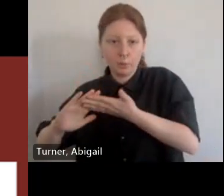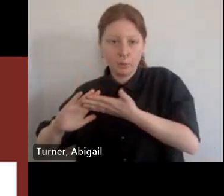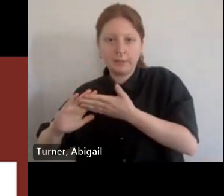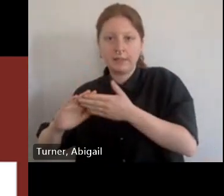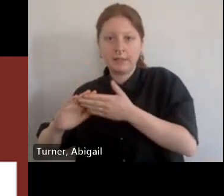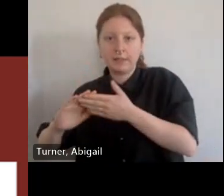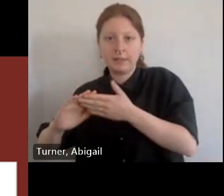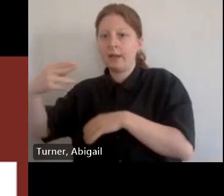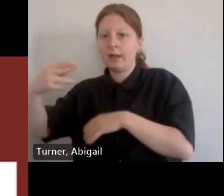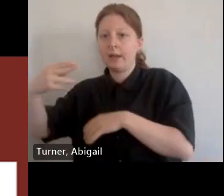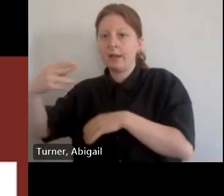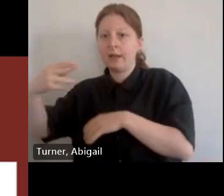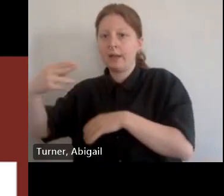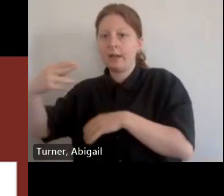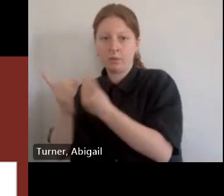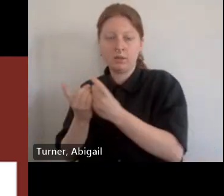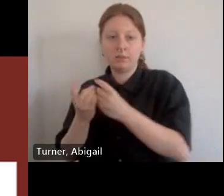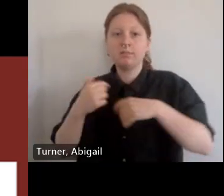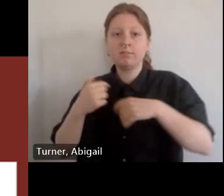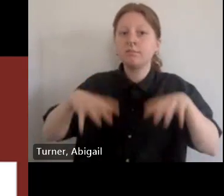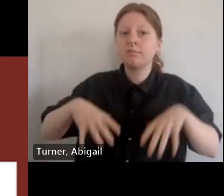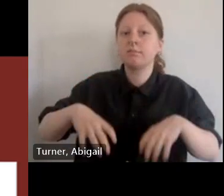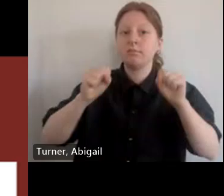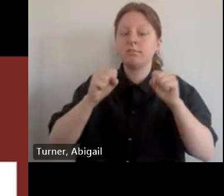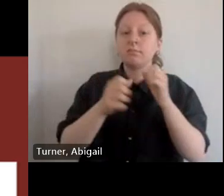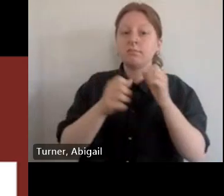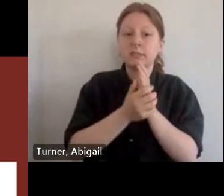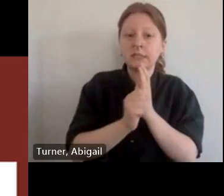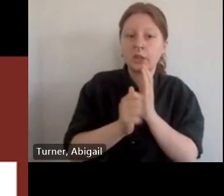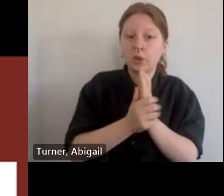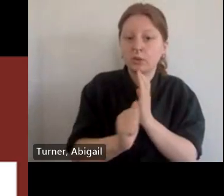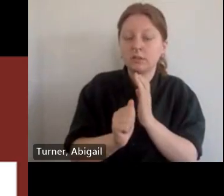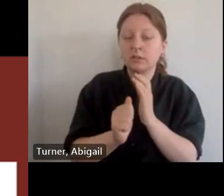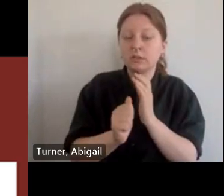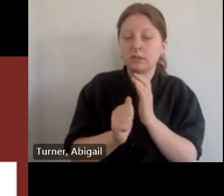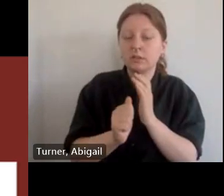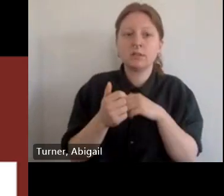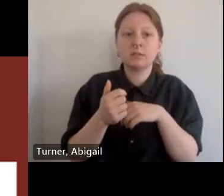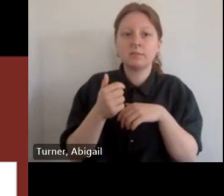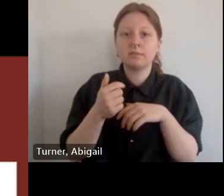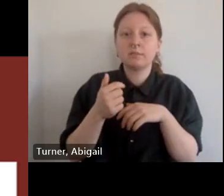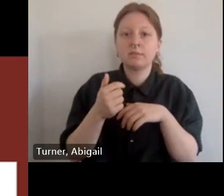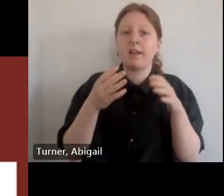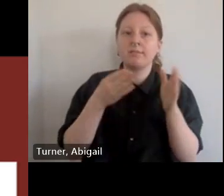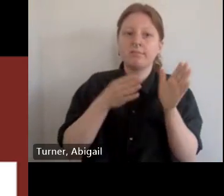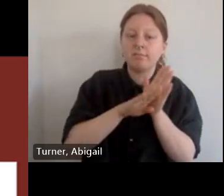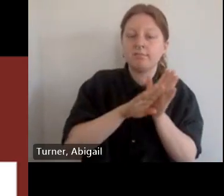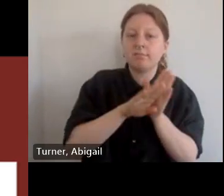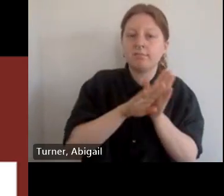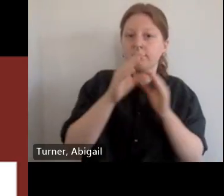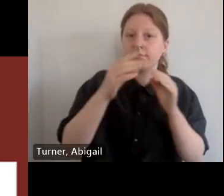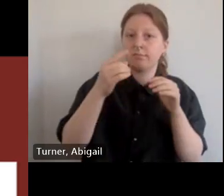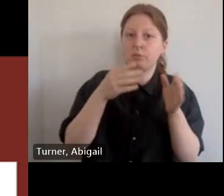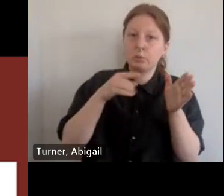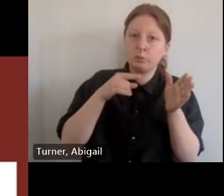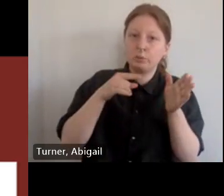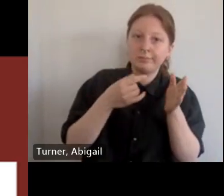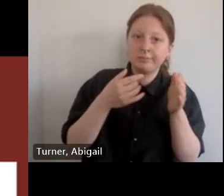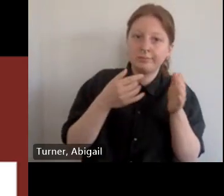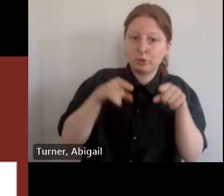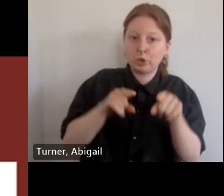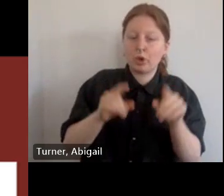So I took all my skills that I developed while teaching, as well as learning the inner networks of CBF.